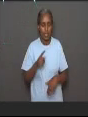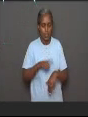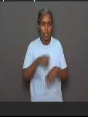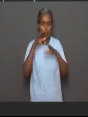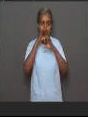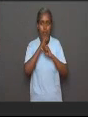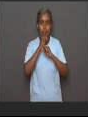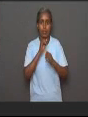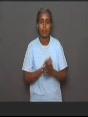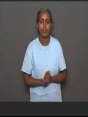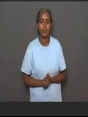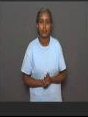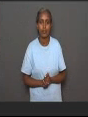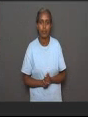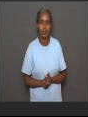Time's up.